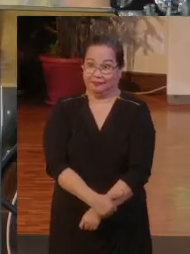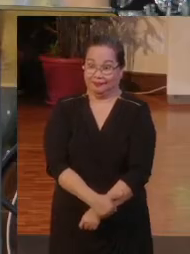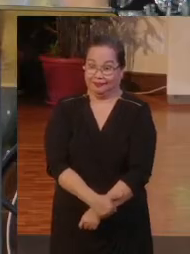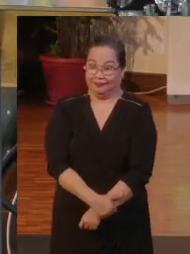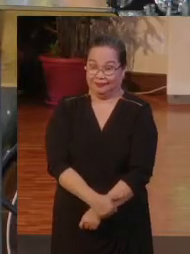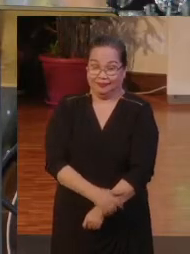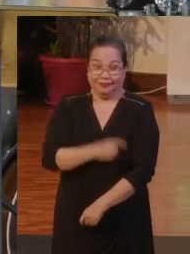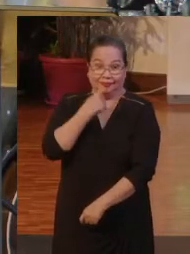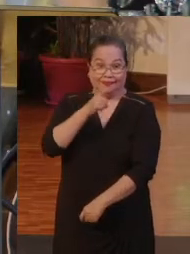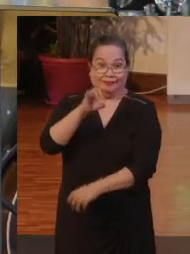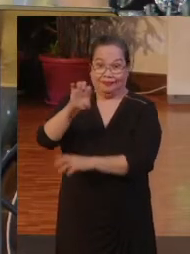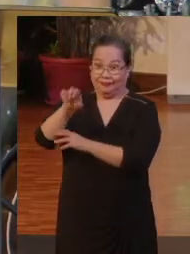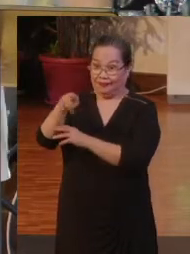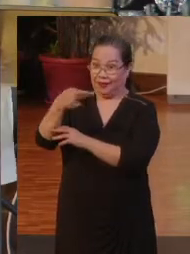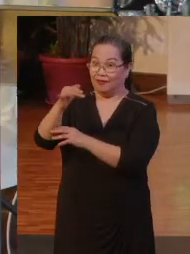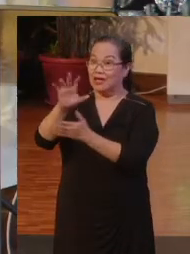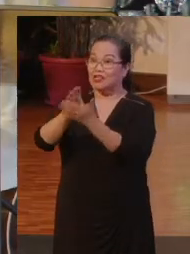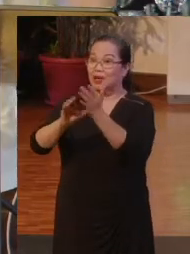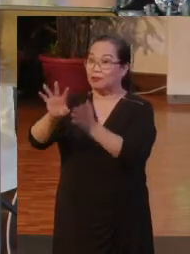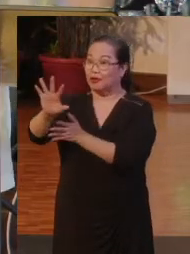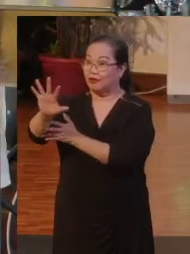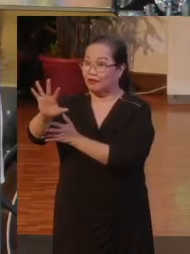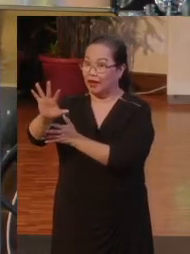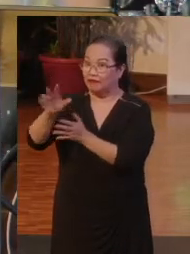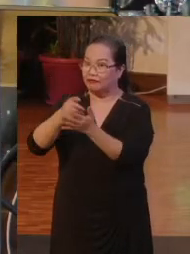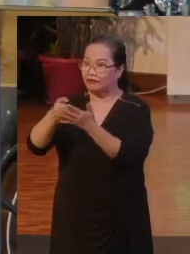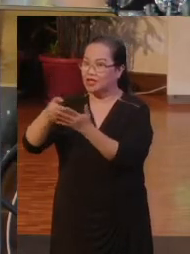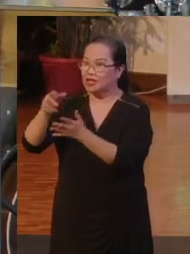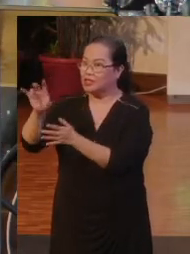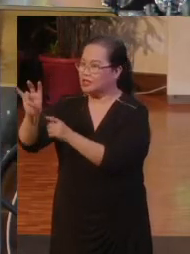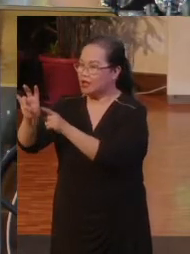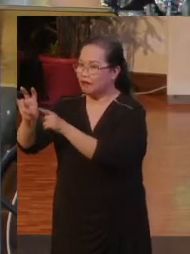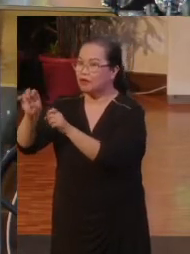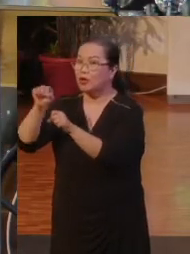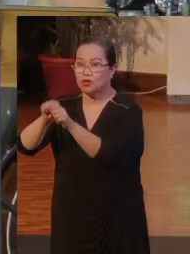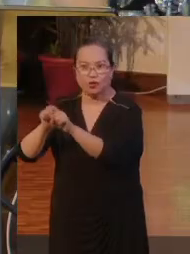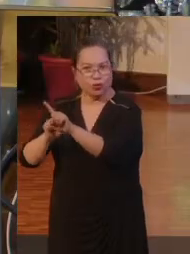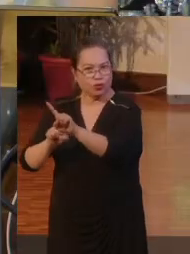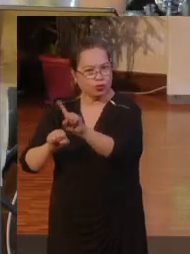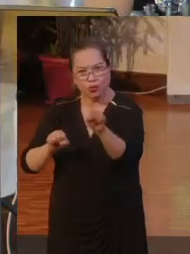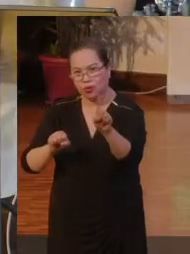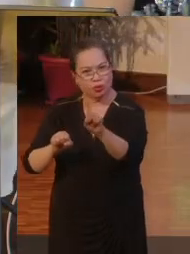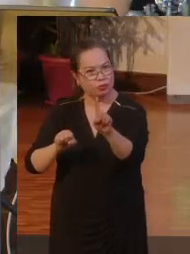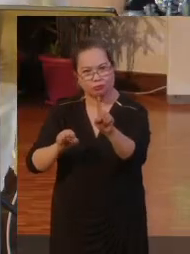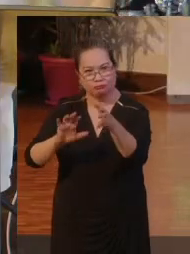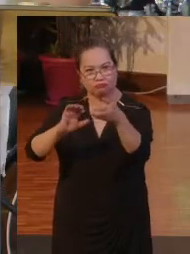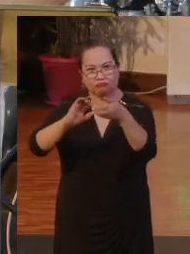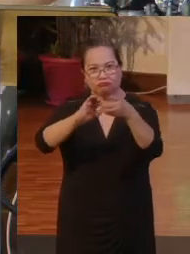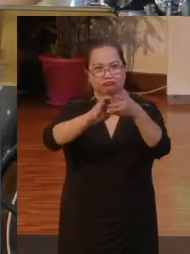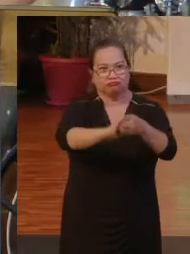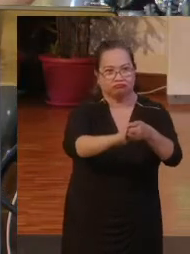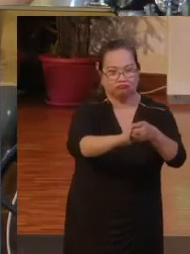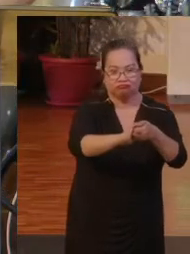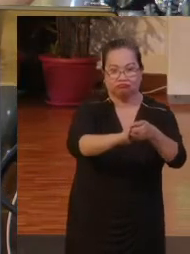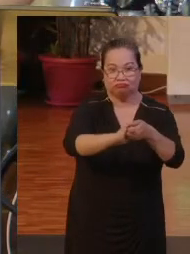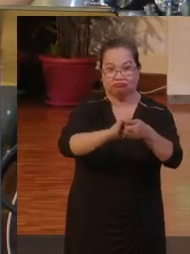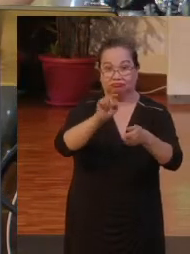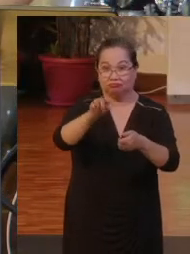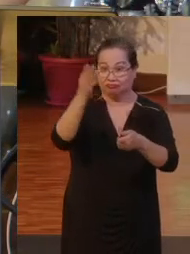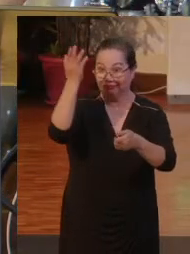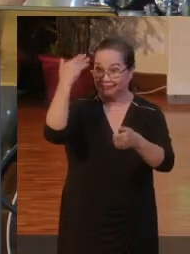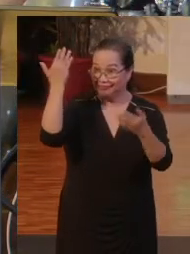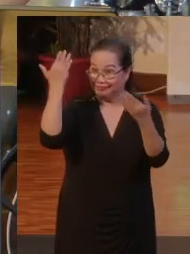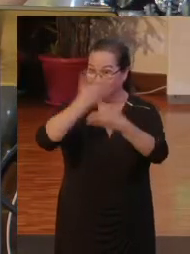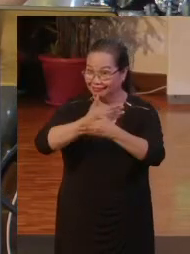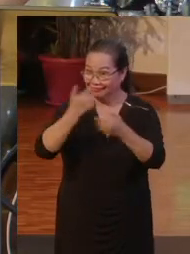Sabi sa Ephesians chapter 5, verse 7, "Therefore, do not become partners with them, for at one time you were darkness, but